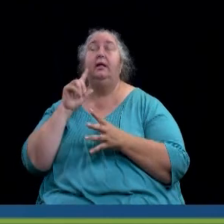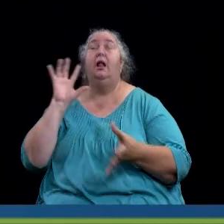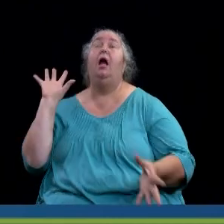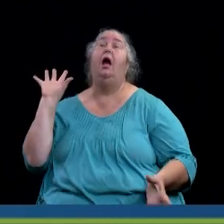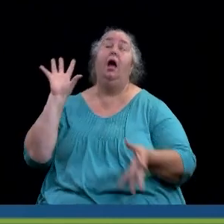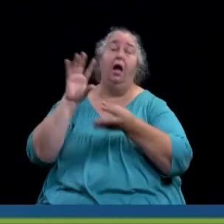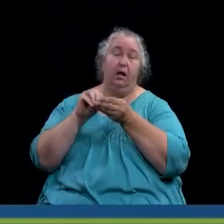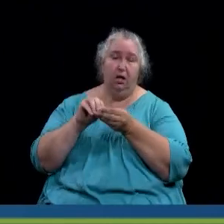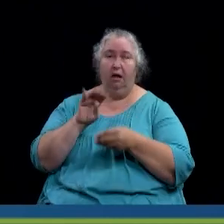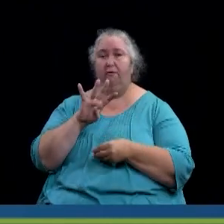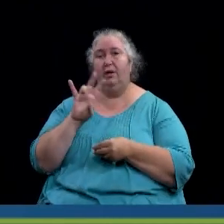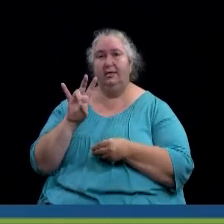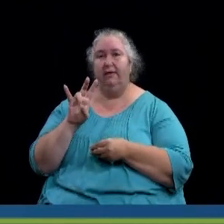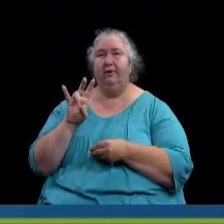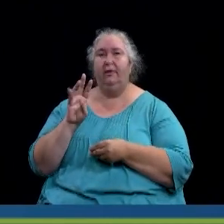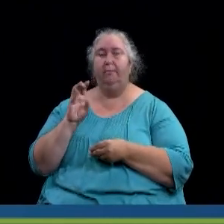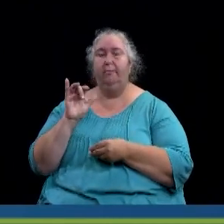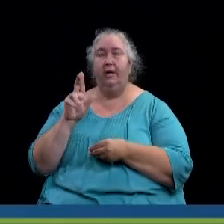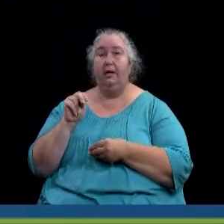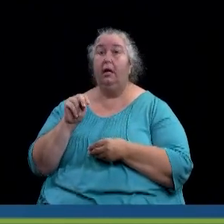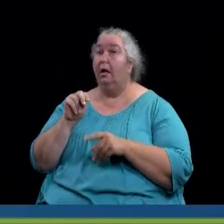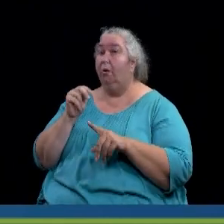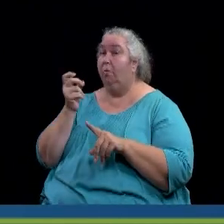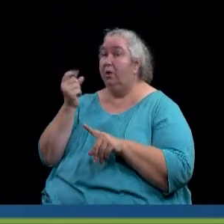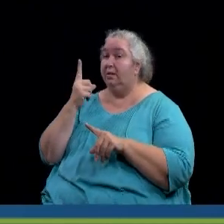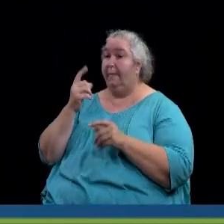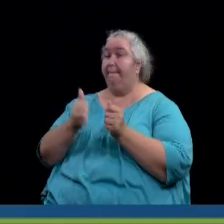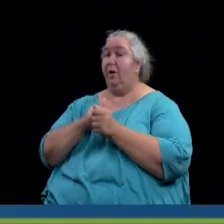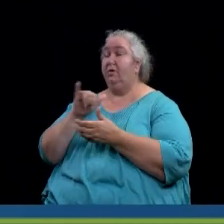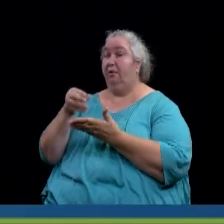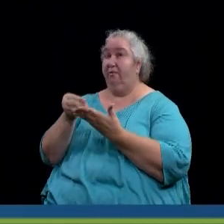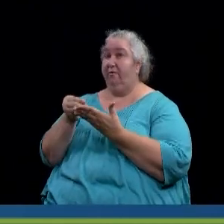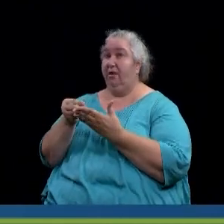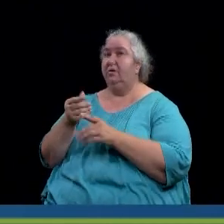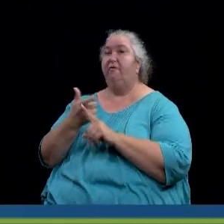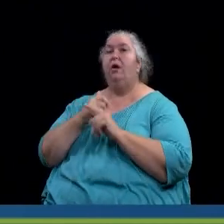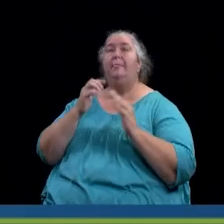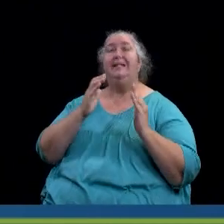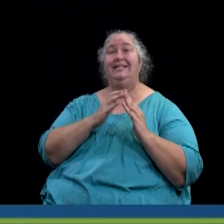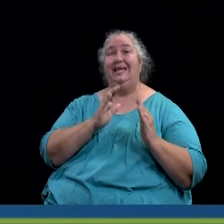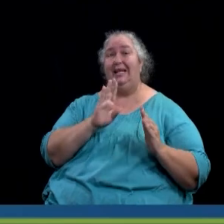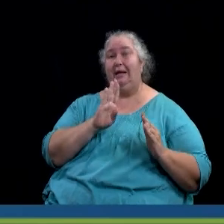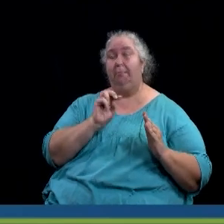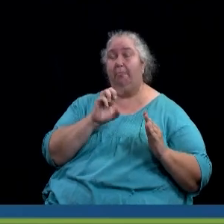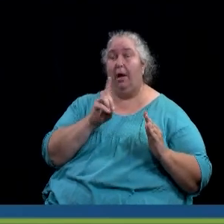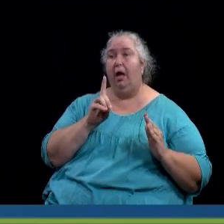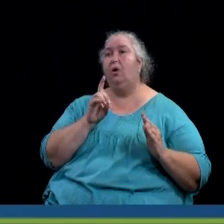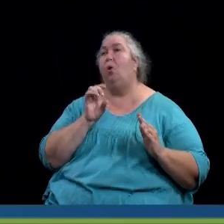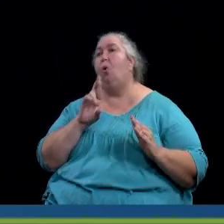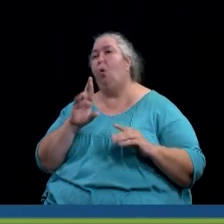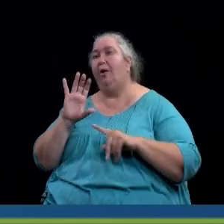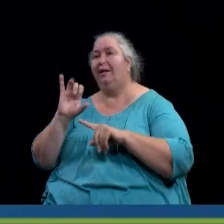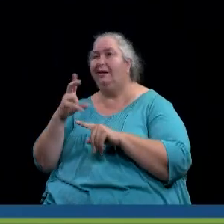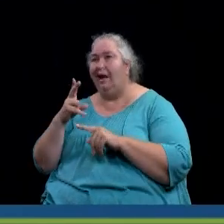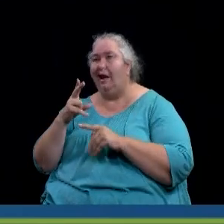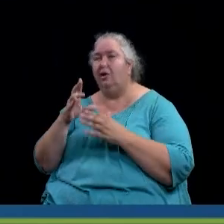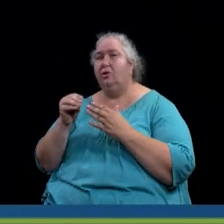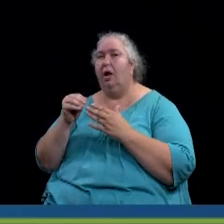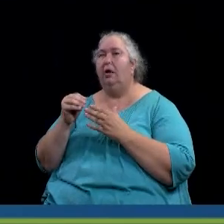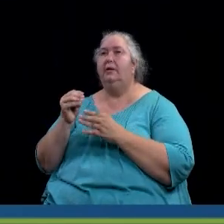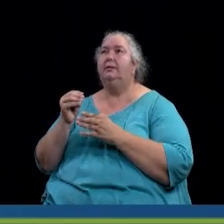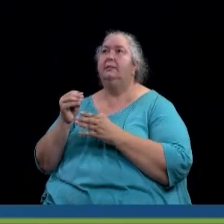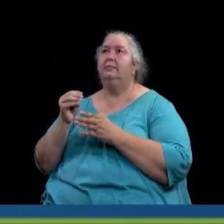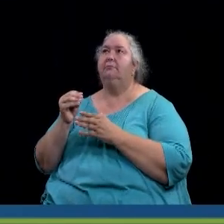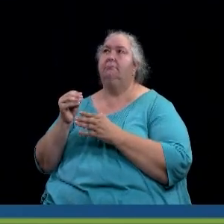of these funds come from city bond and/or cash dollars annually obligated by council. The